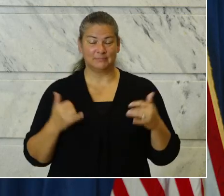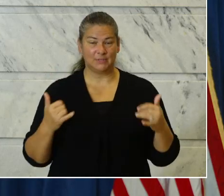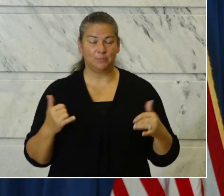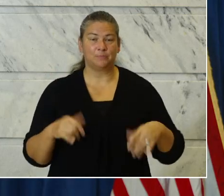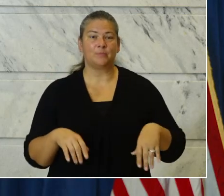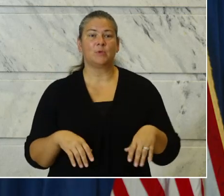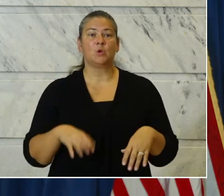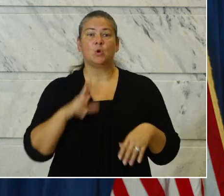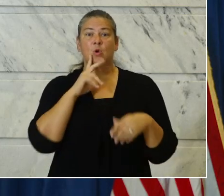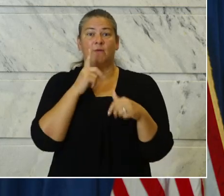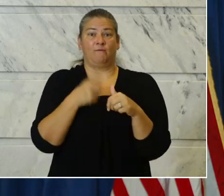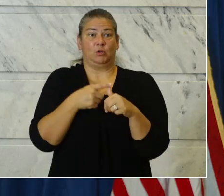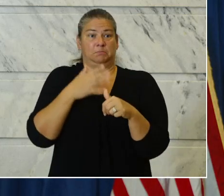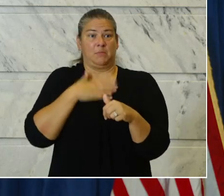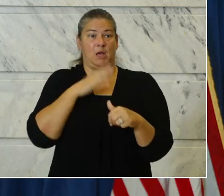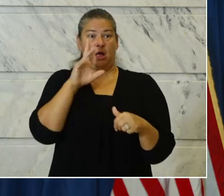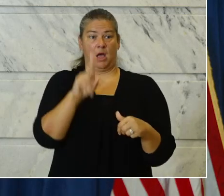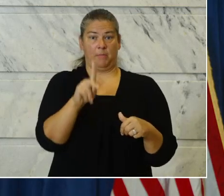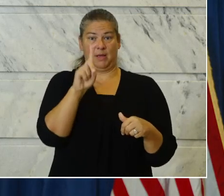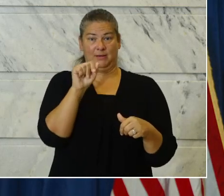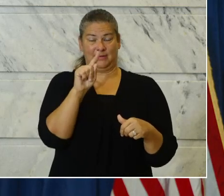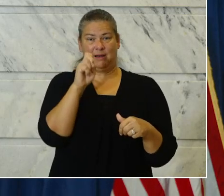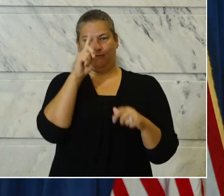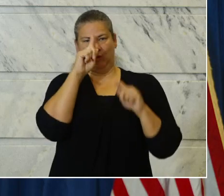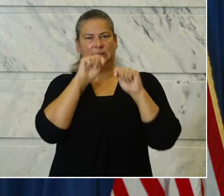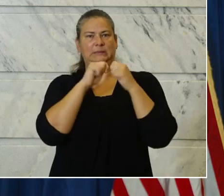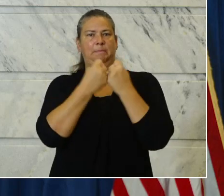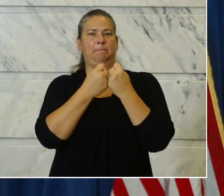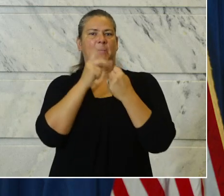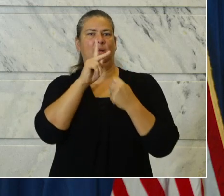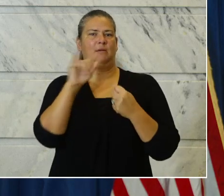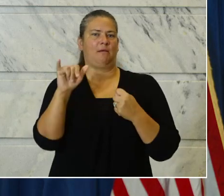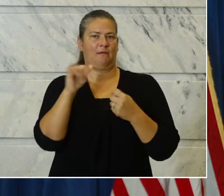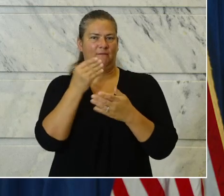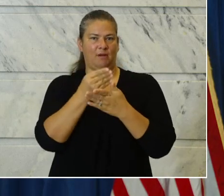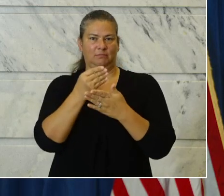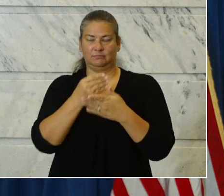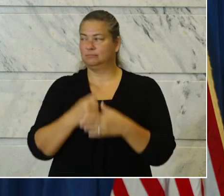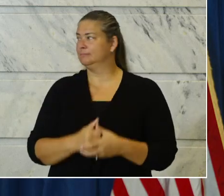first update I have is for the Team Kentucky Fund.